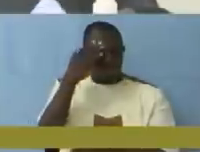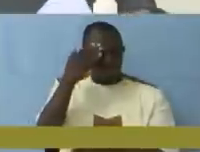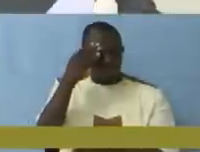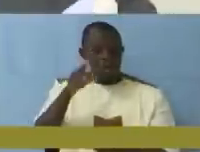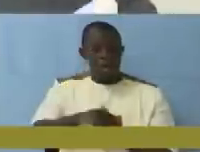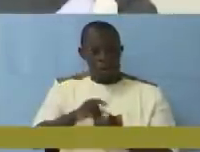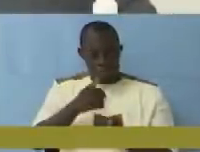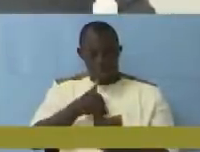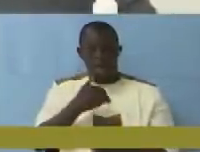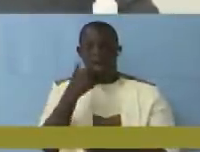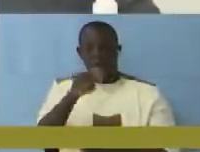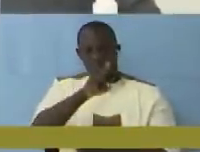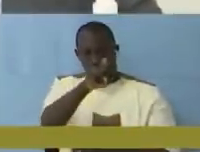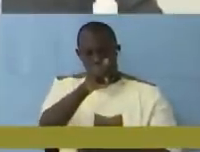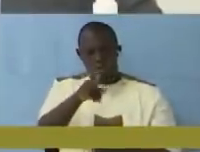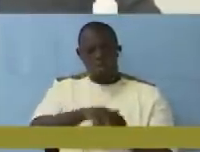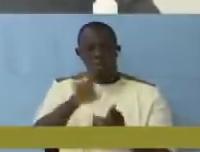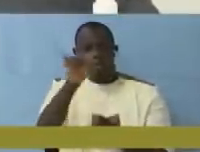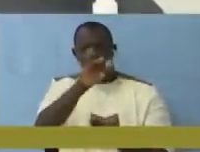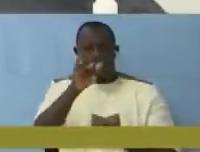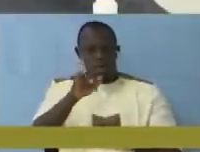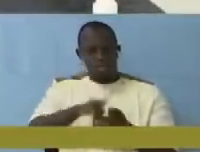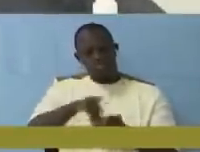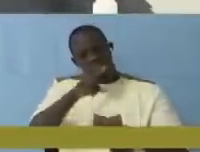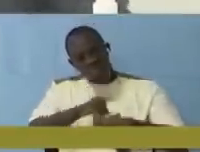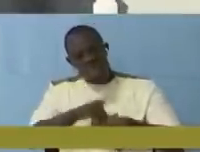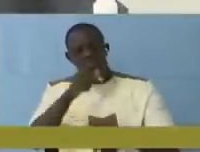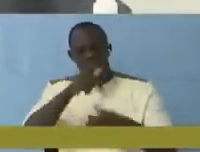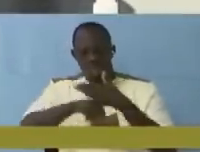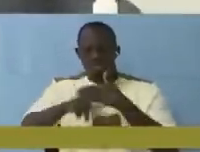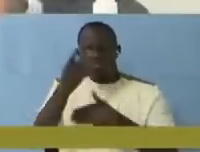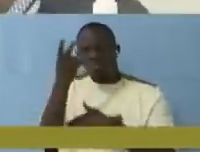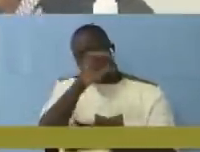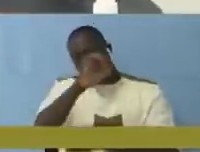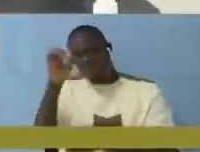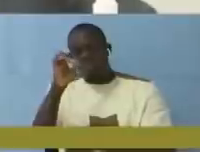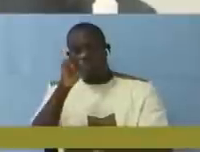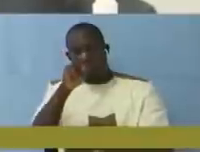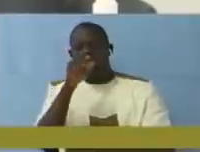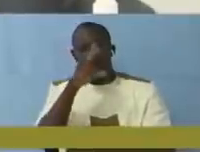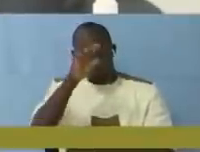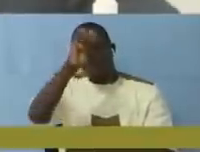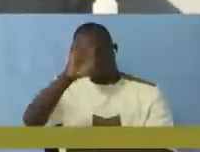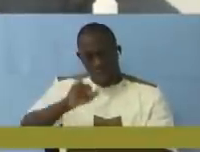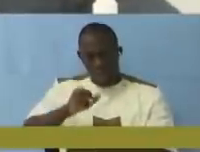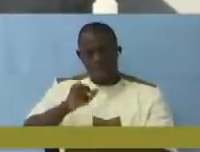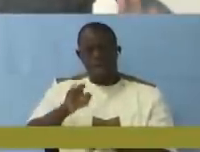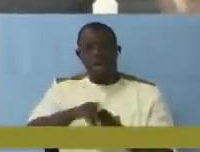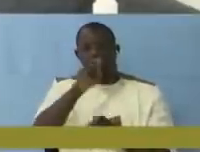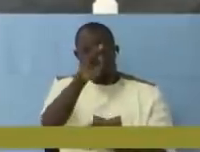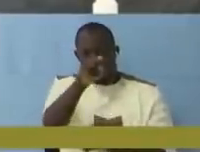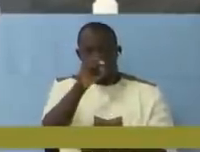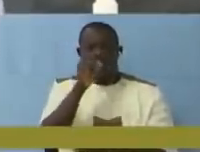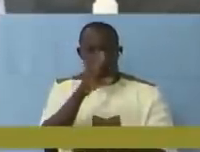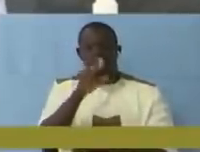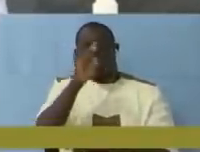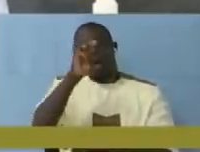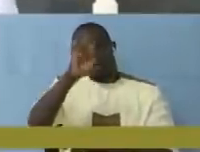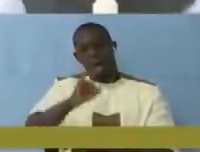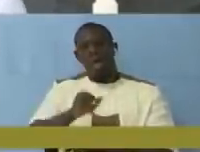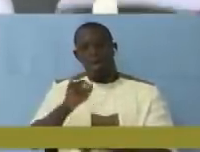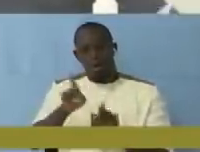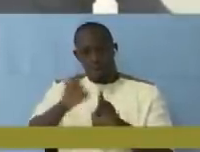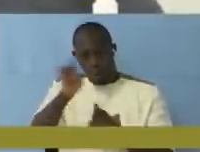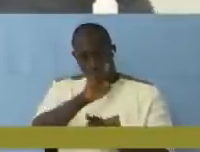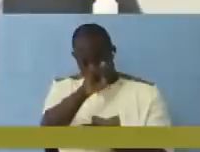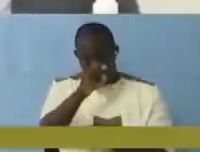am asking you which period in 2000? You said May. 2000. You said to be May. That's what you